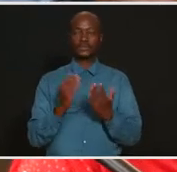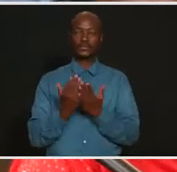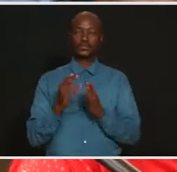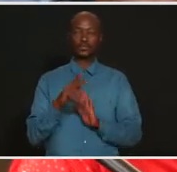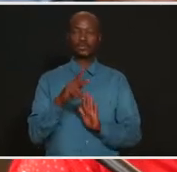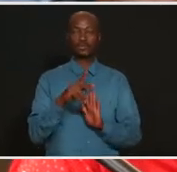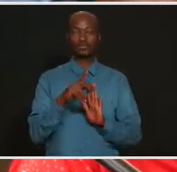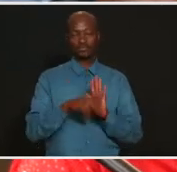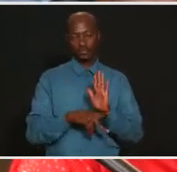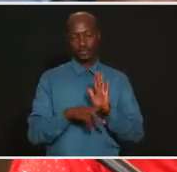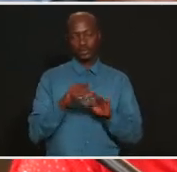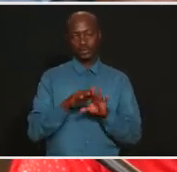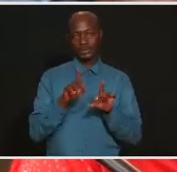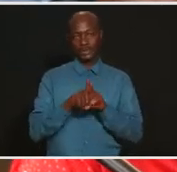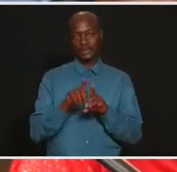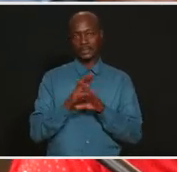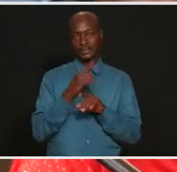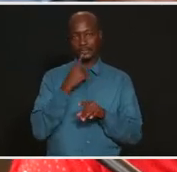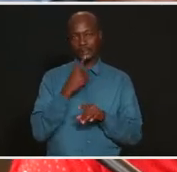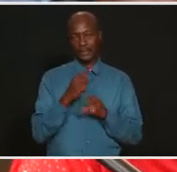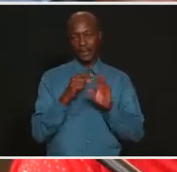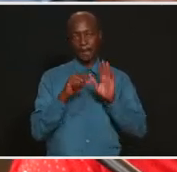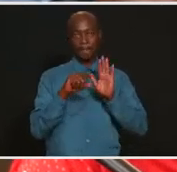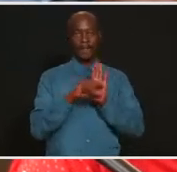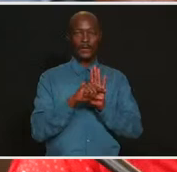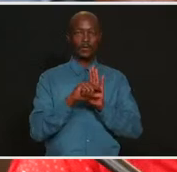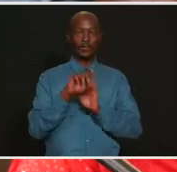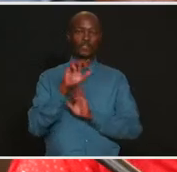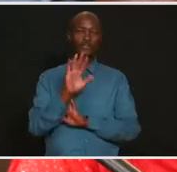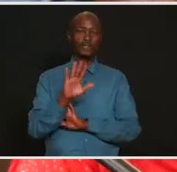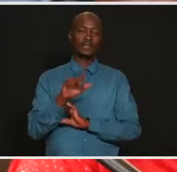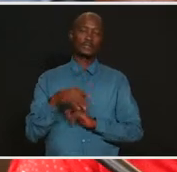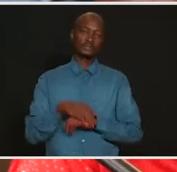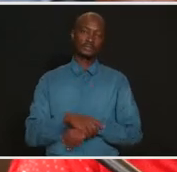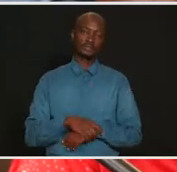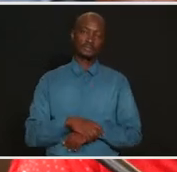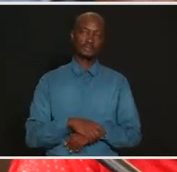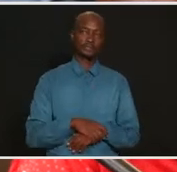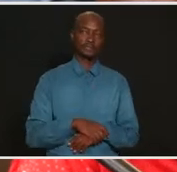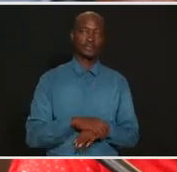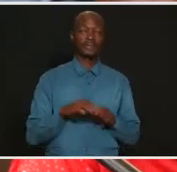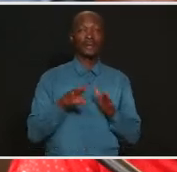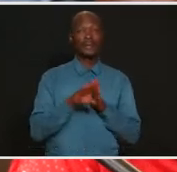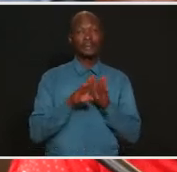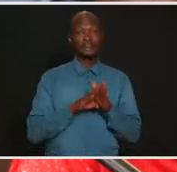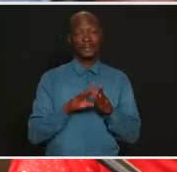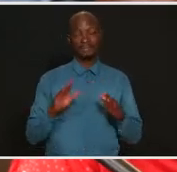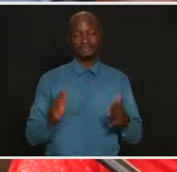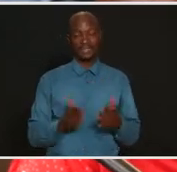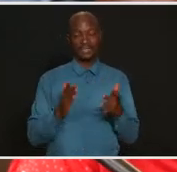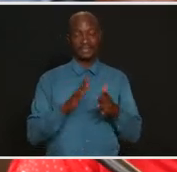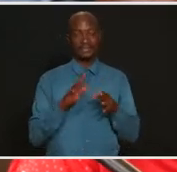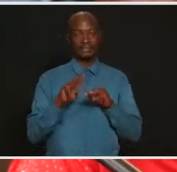policies as stated in class five the bill enhances the management of the undocumented